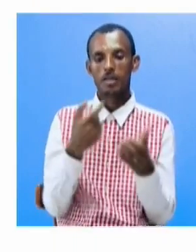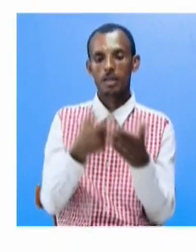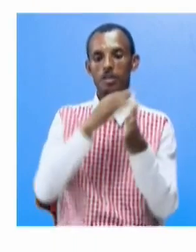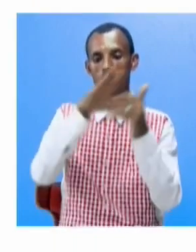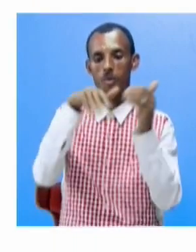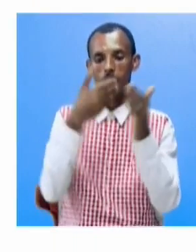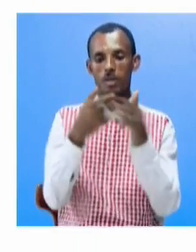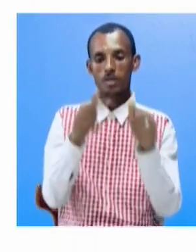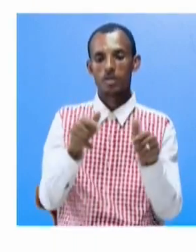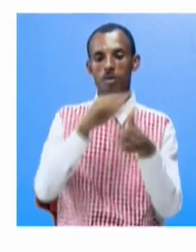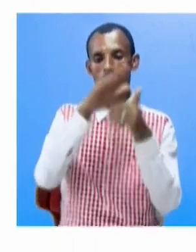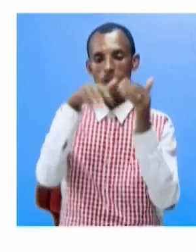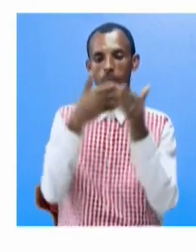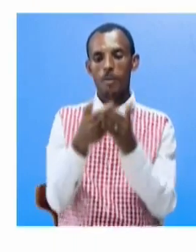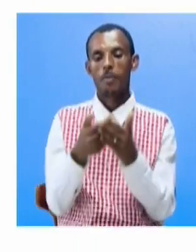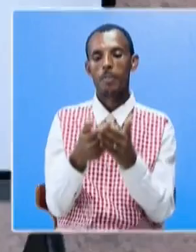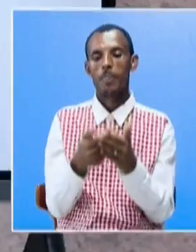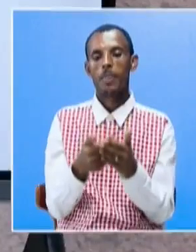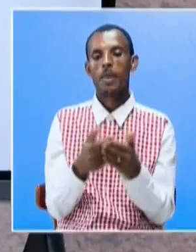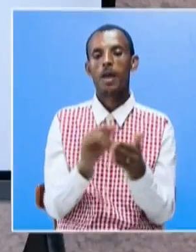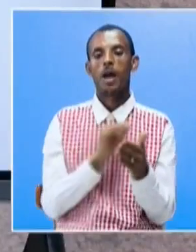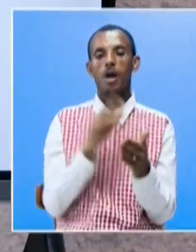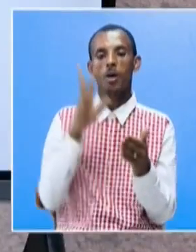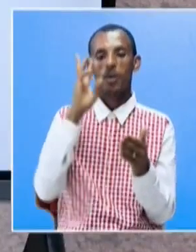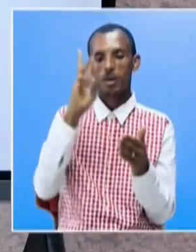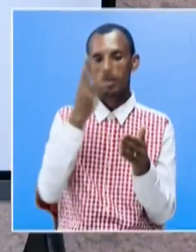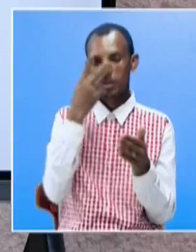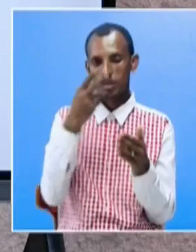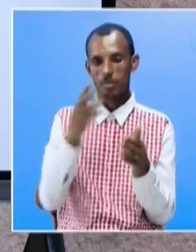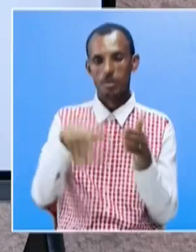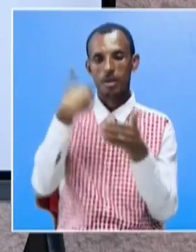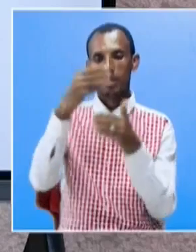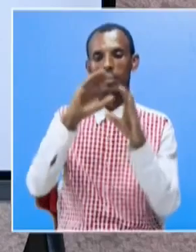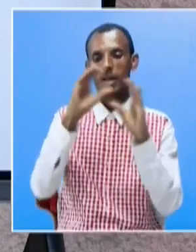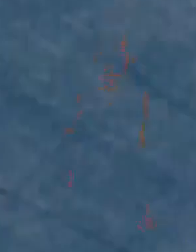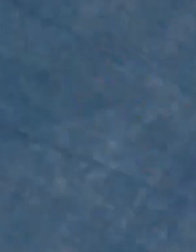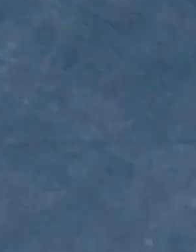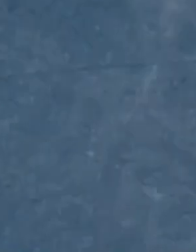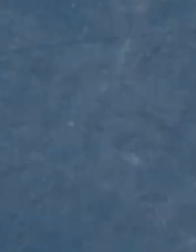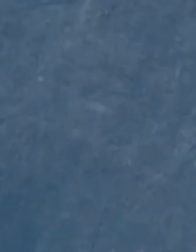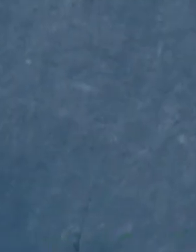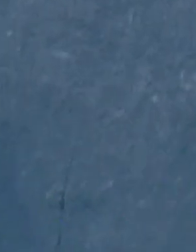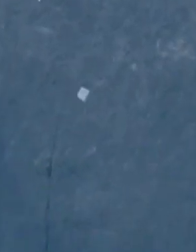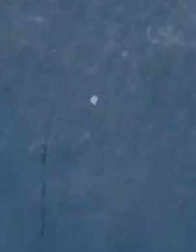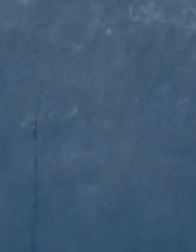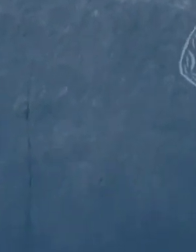it. This is all about. So I'll see you in the next section. Until then, goodbye.